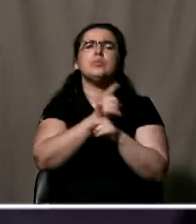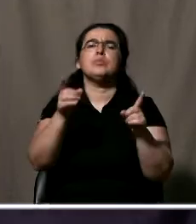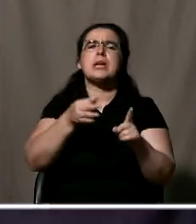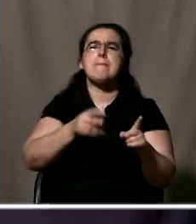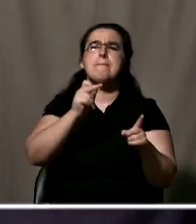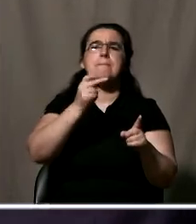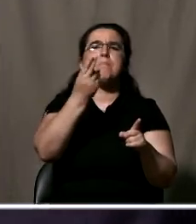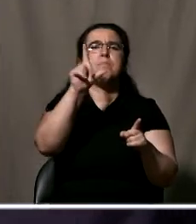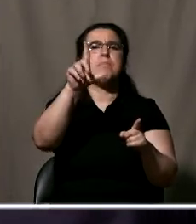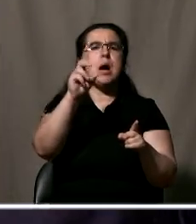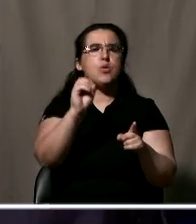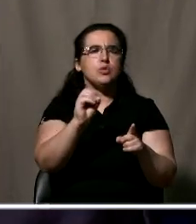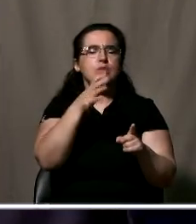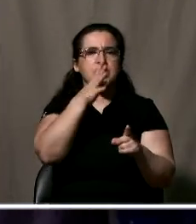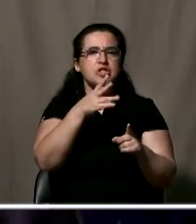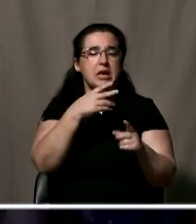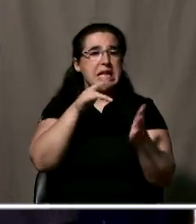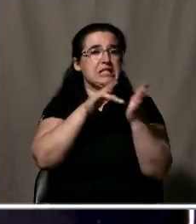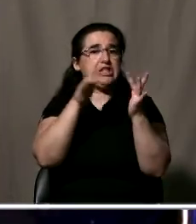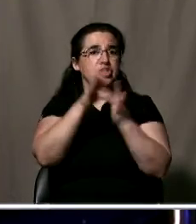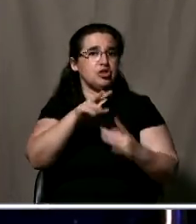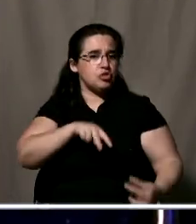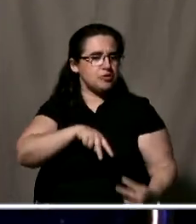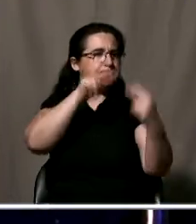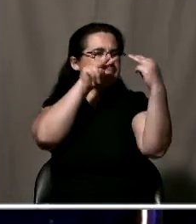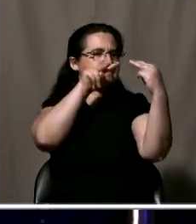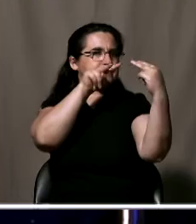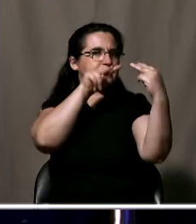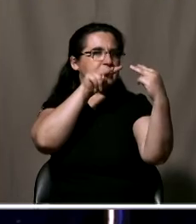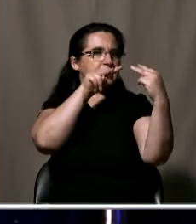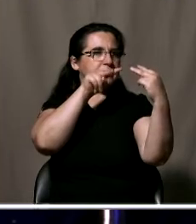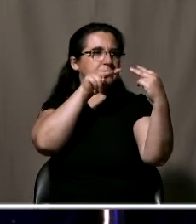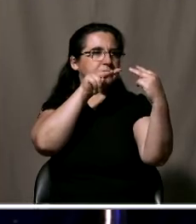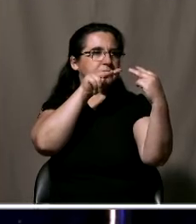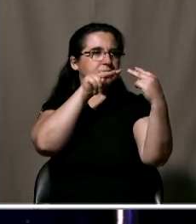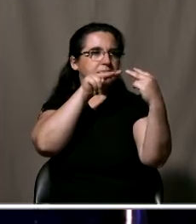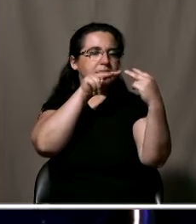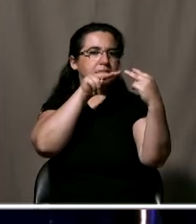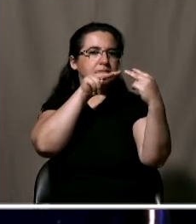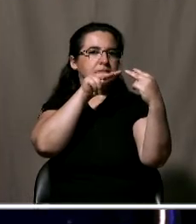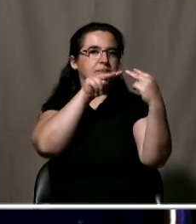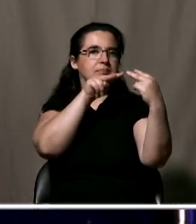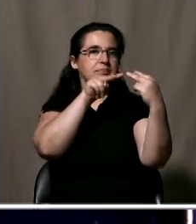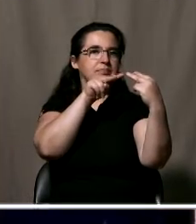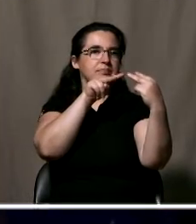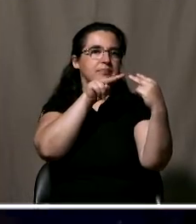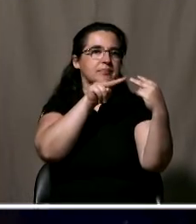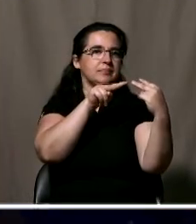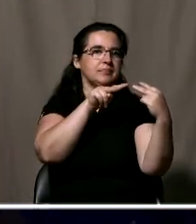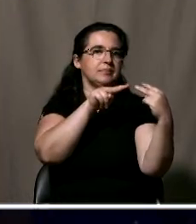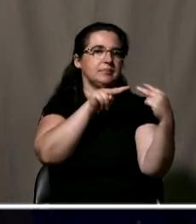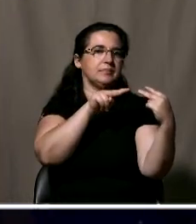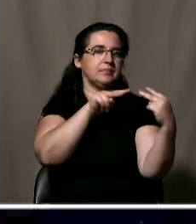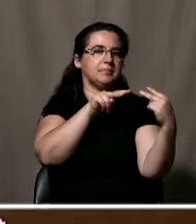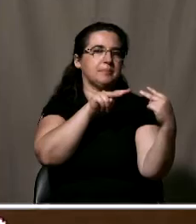apóstolo Paulo em Hebreus 12 nos diz para olharmos firmemente para Jesus? Because he's given glimpses of Jesus